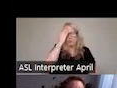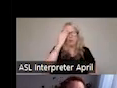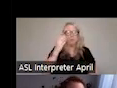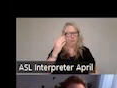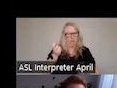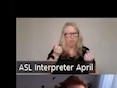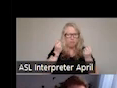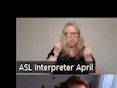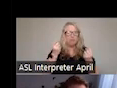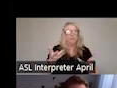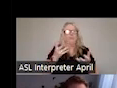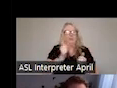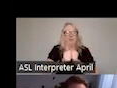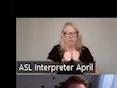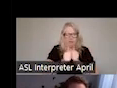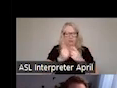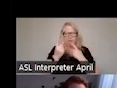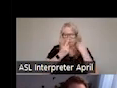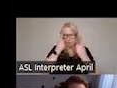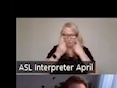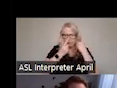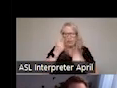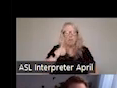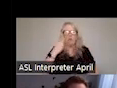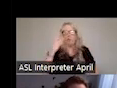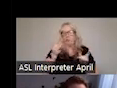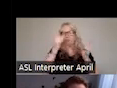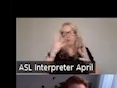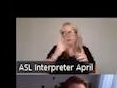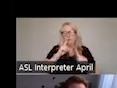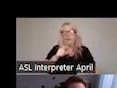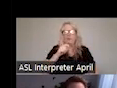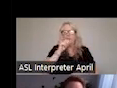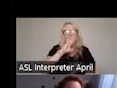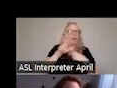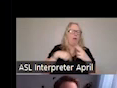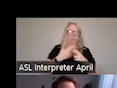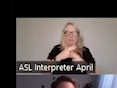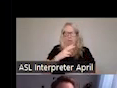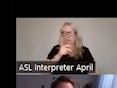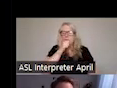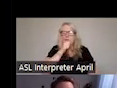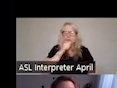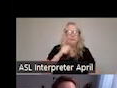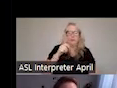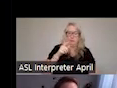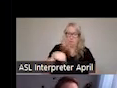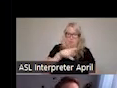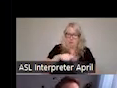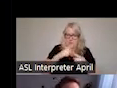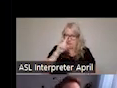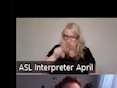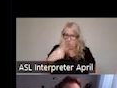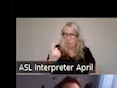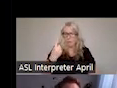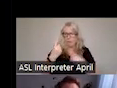of competing considerations for 988 and crisis response. It's not all about privacy. And I'm not saying that these are the only